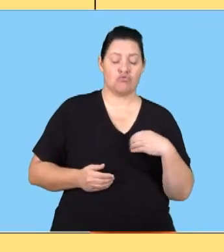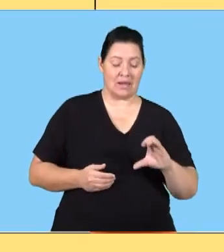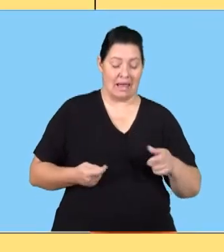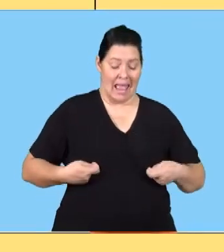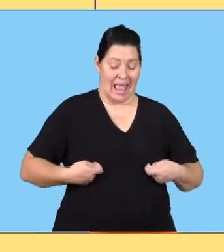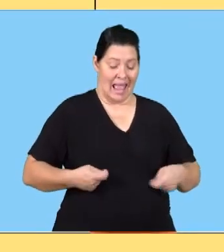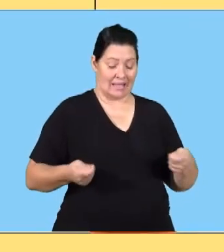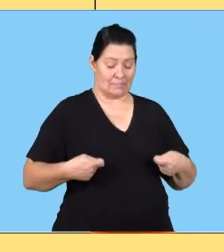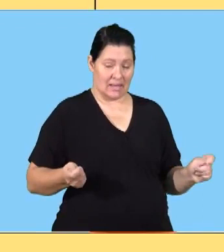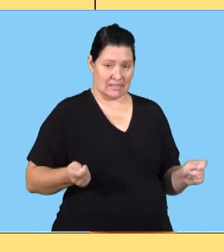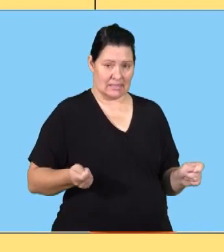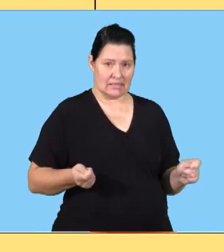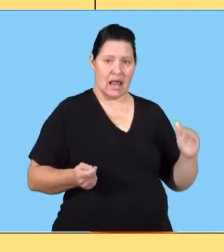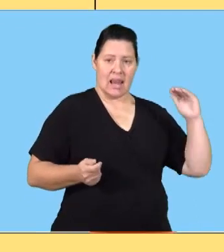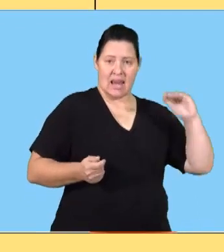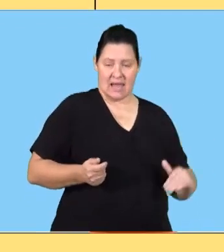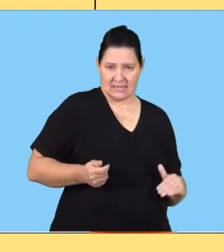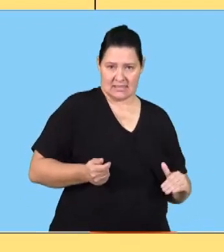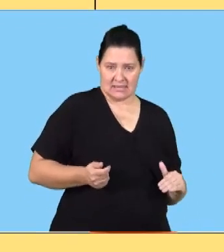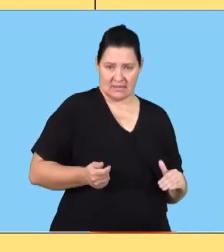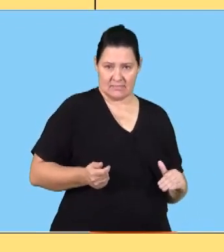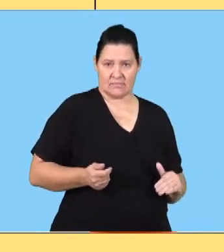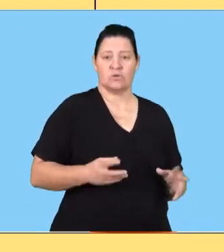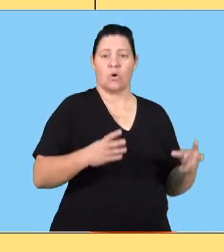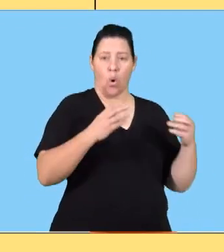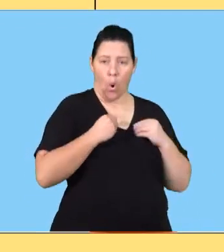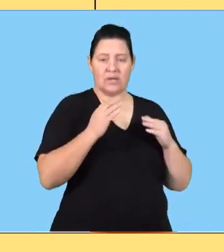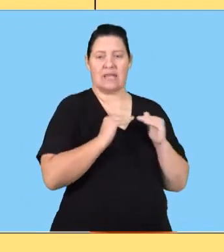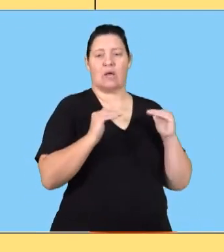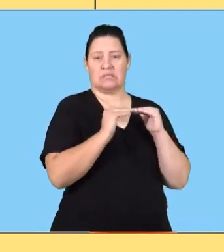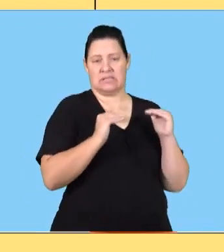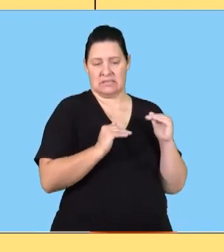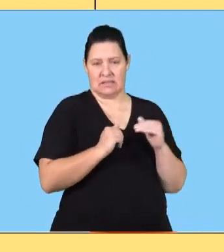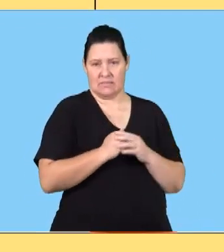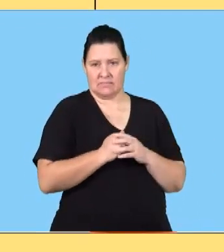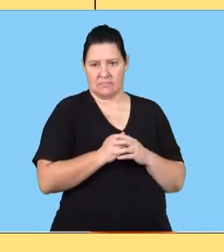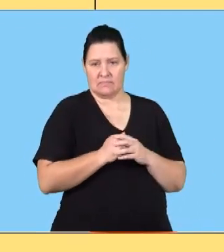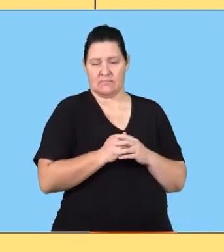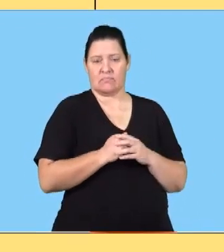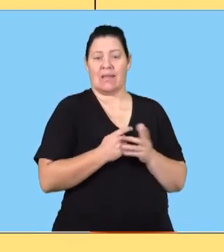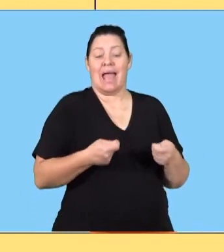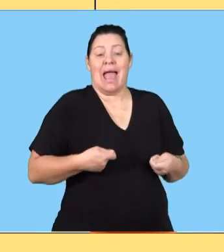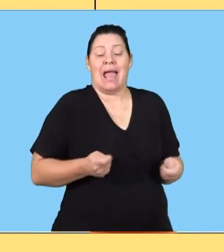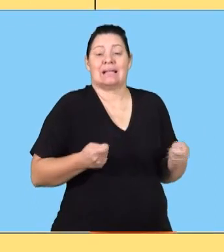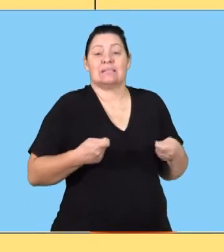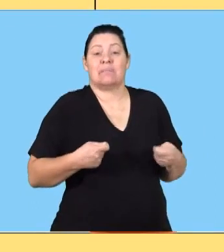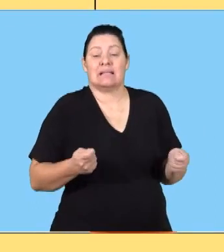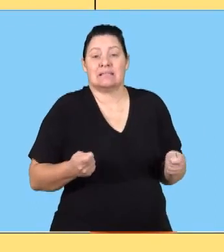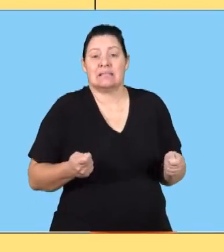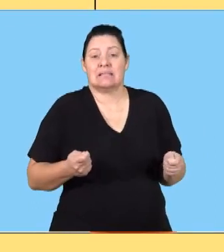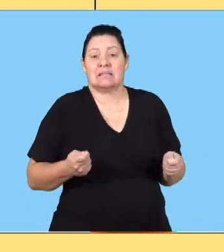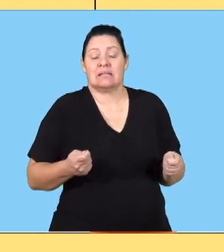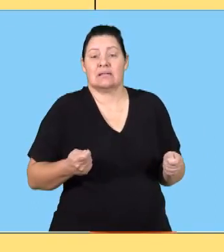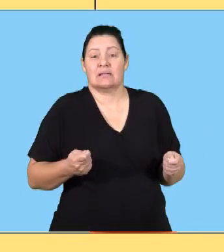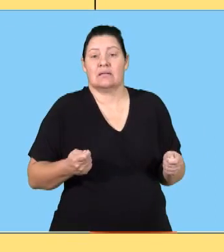expense, that means your expense is decreasing. So owner's equity then. Remember, expenses in